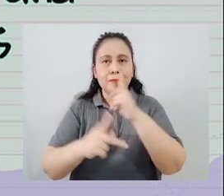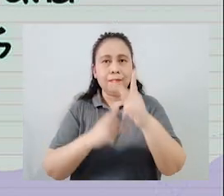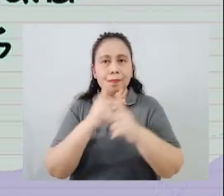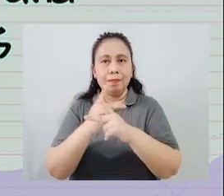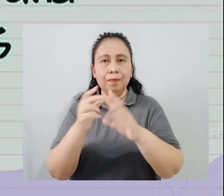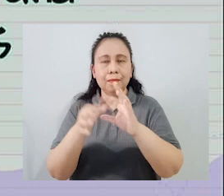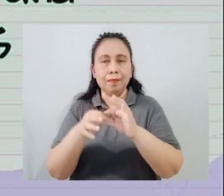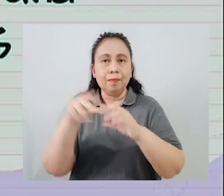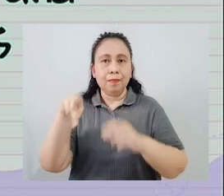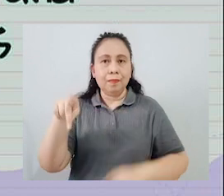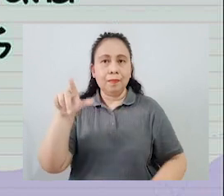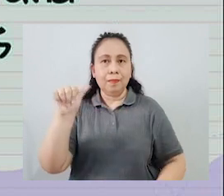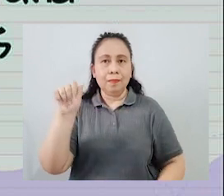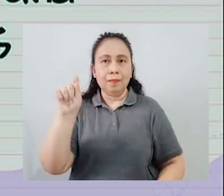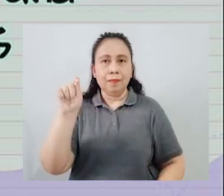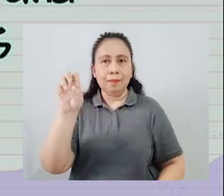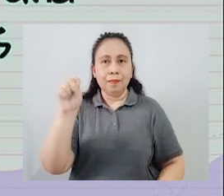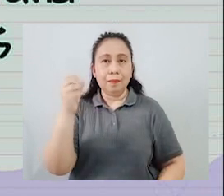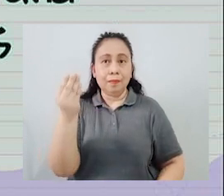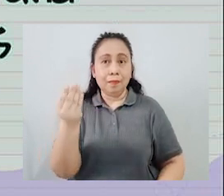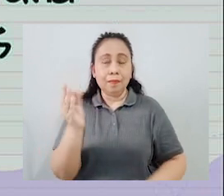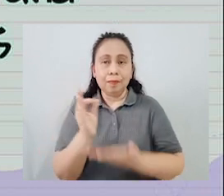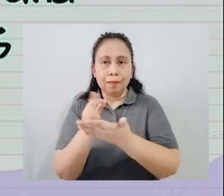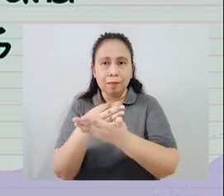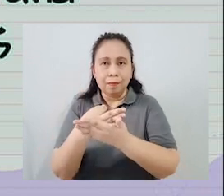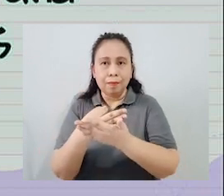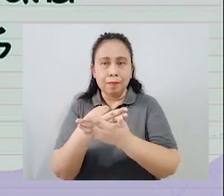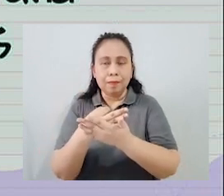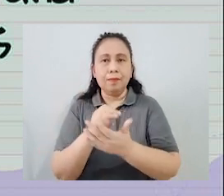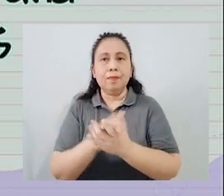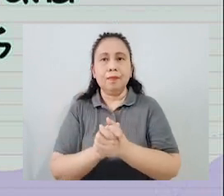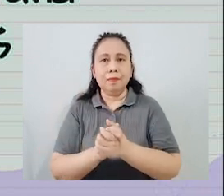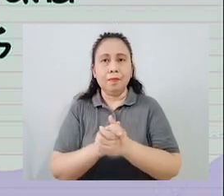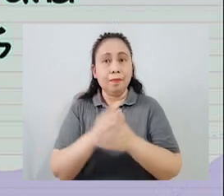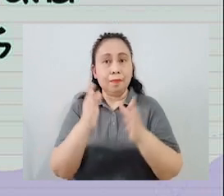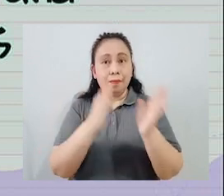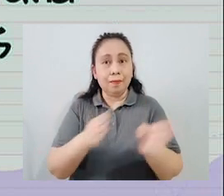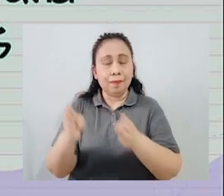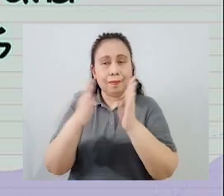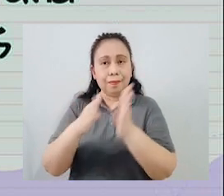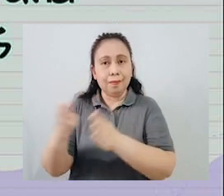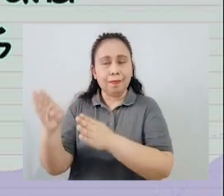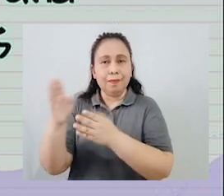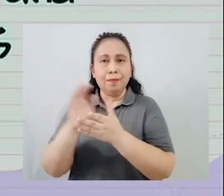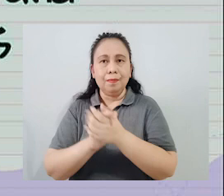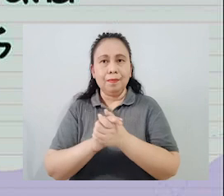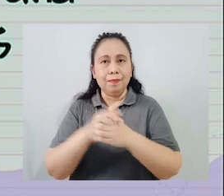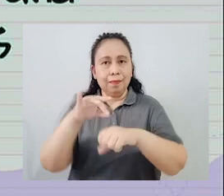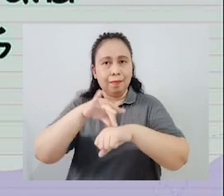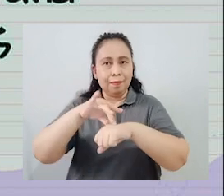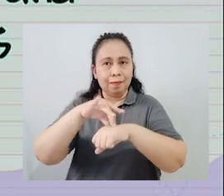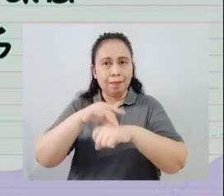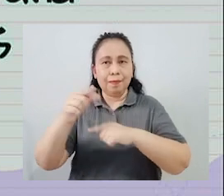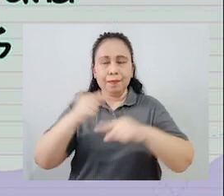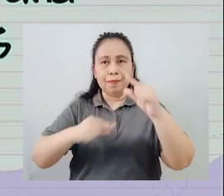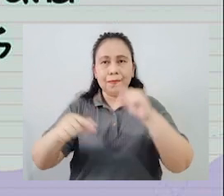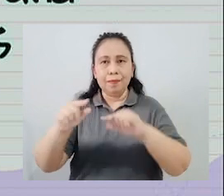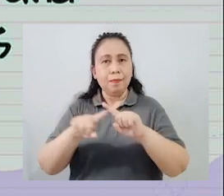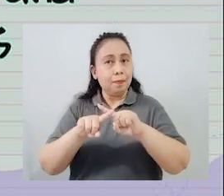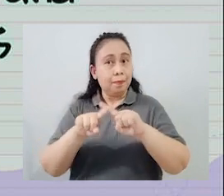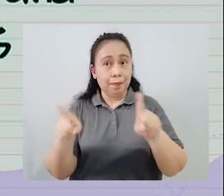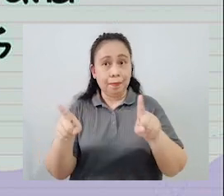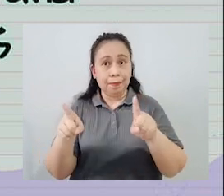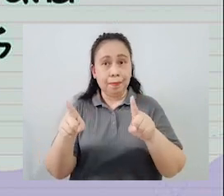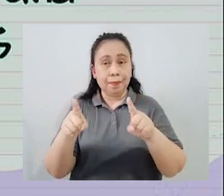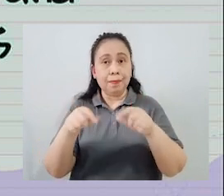movements are only few of the factors to consider in the grand scheme of Earth's geology. However,